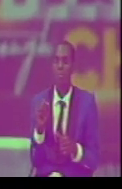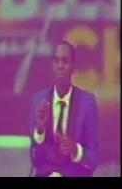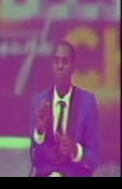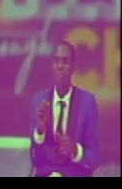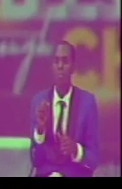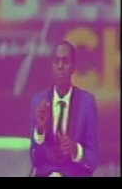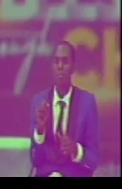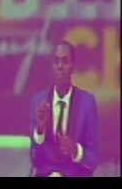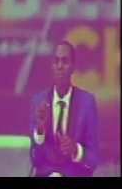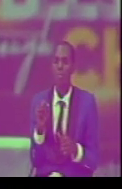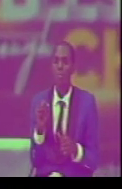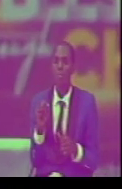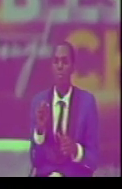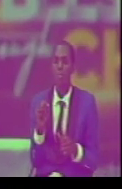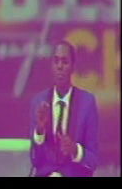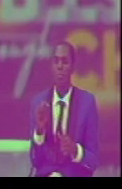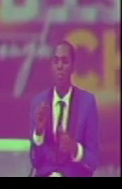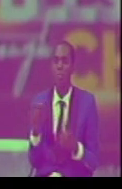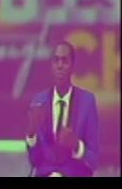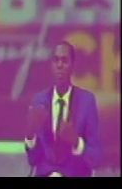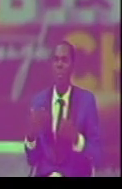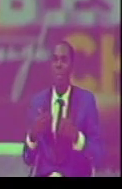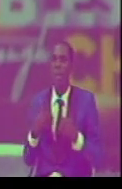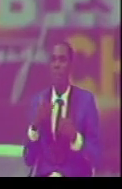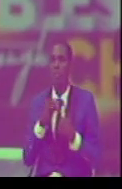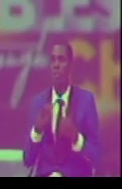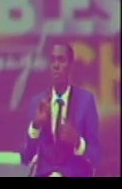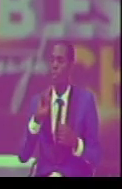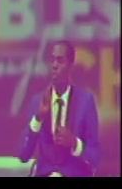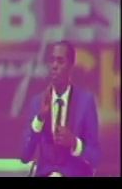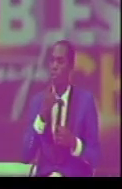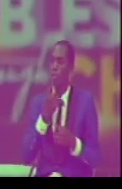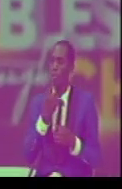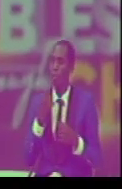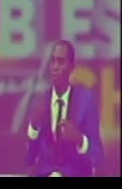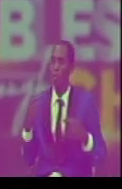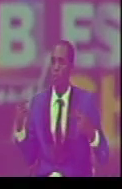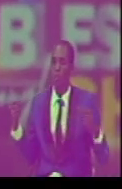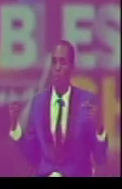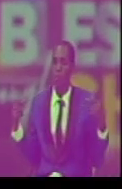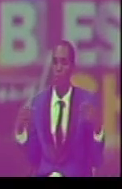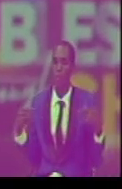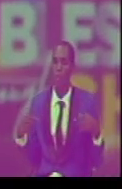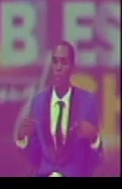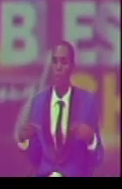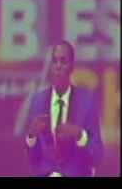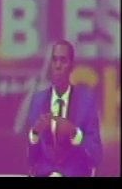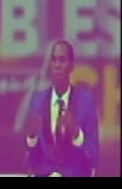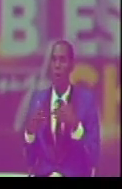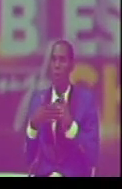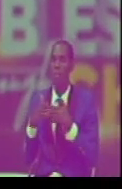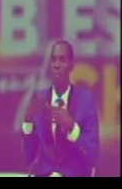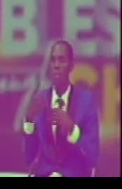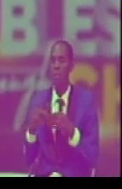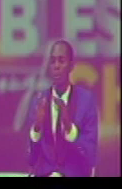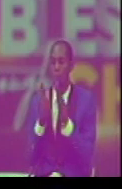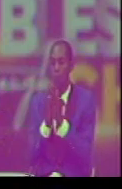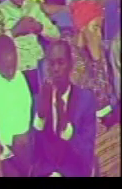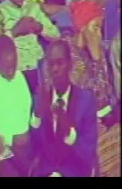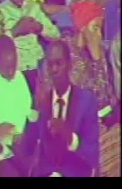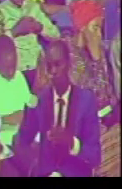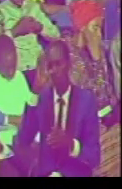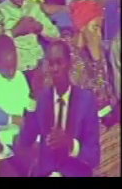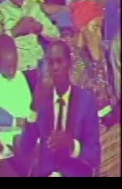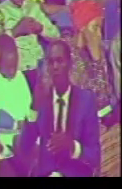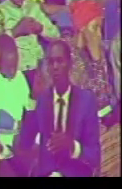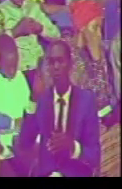from Francis Biden. He says that he's been having severe pains on his right thumb. But